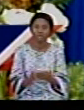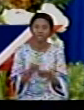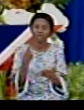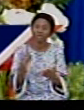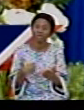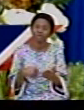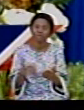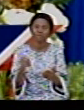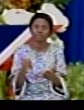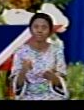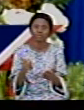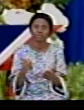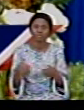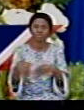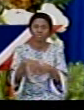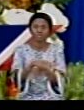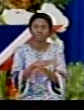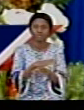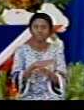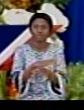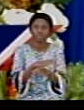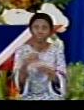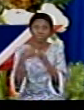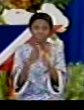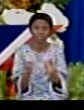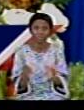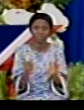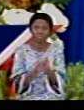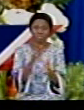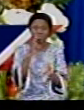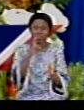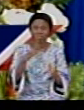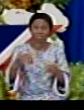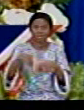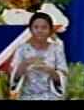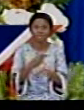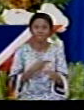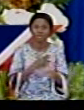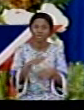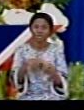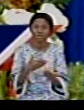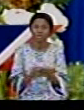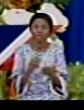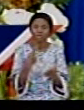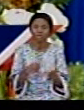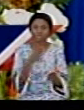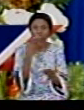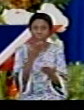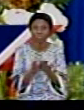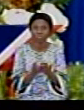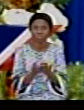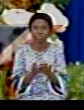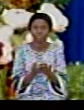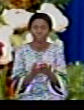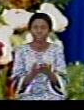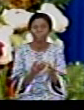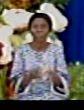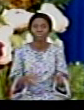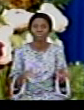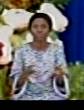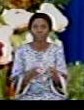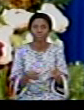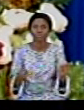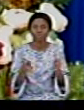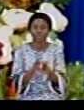over us, all the worthy example in their being able to